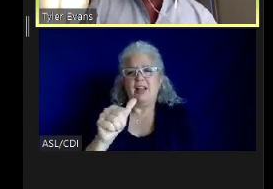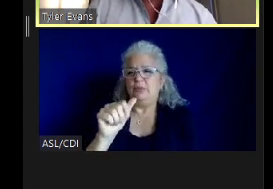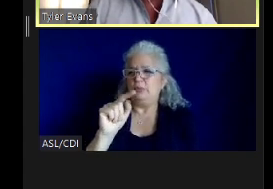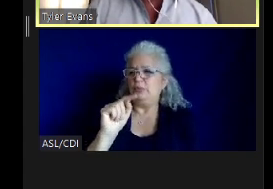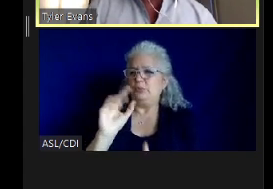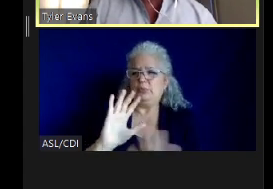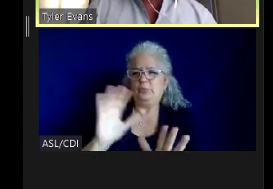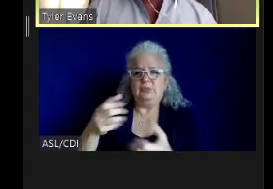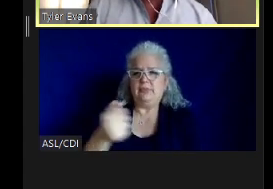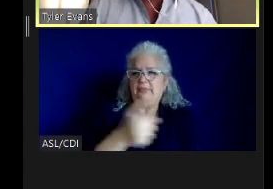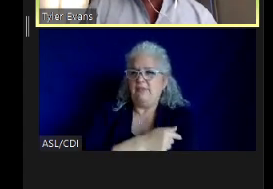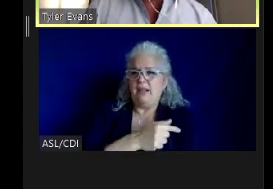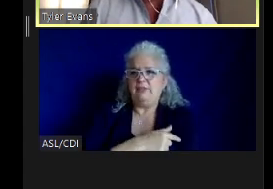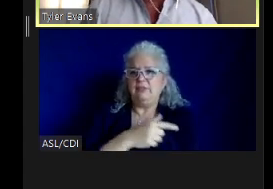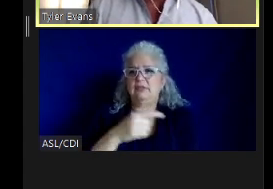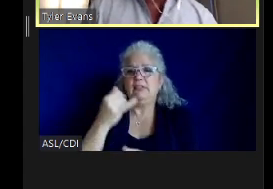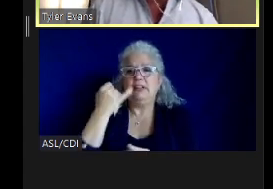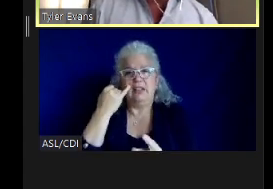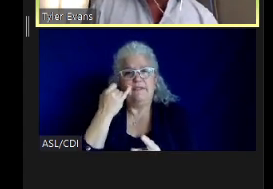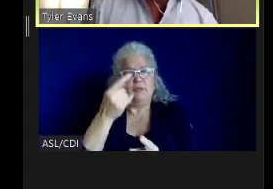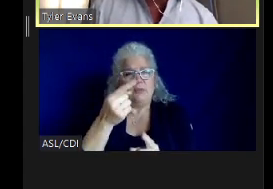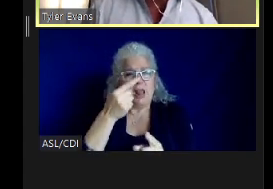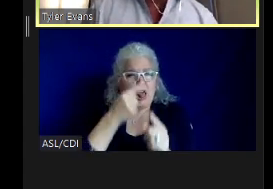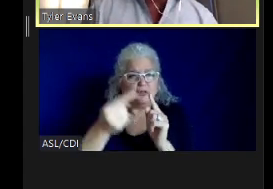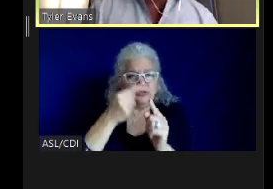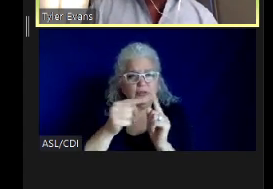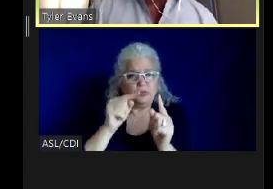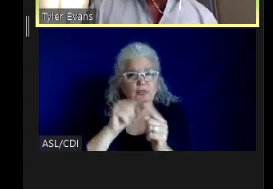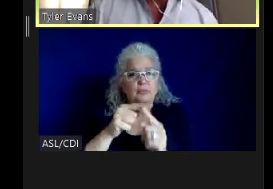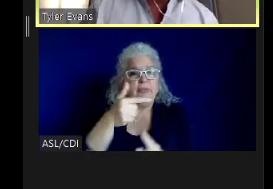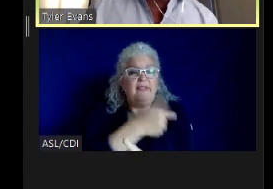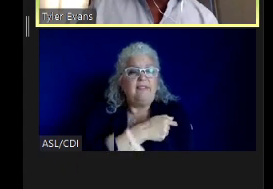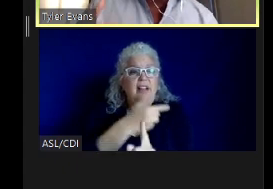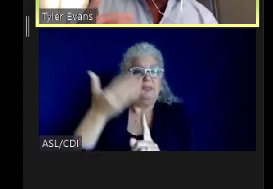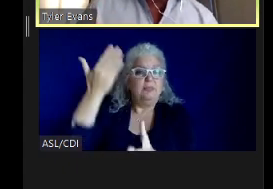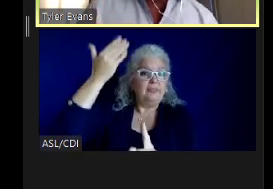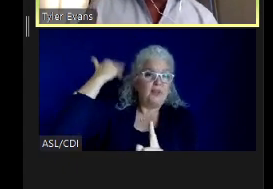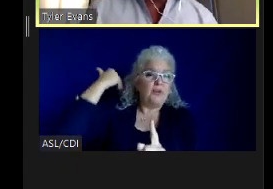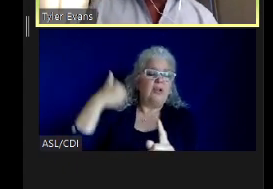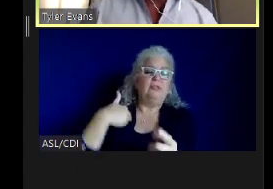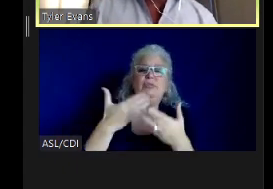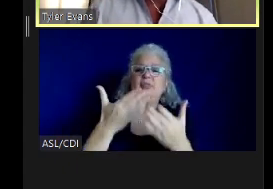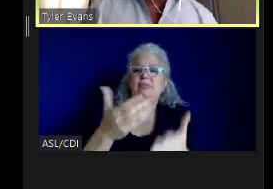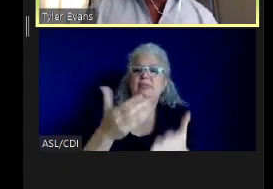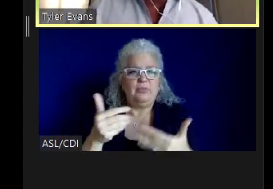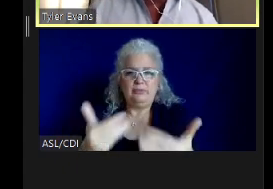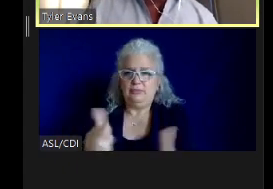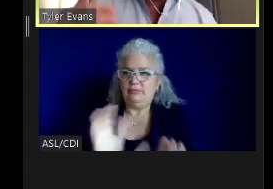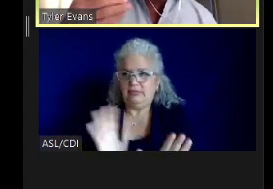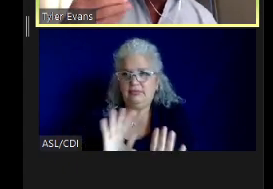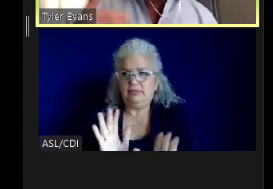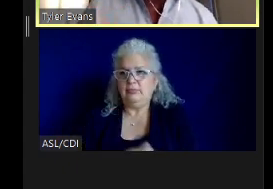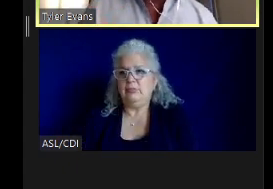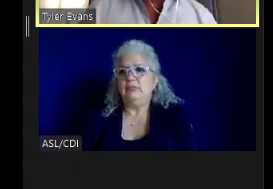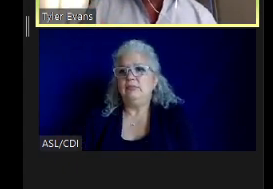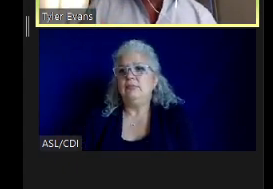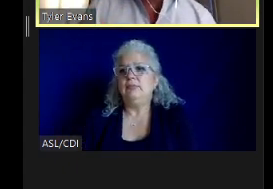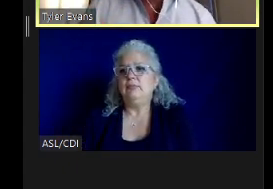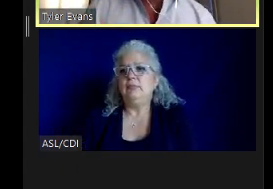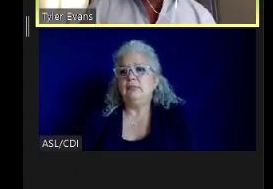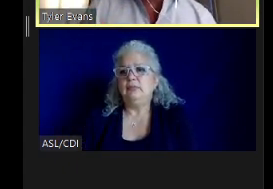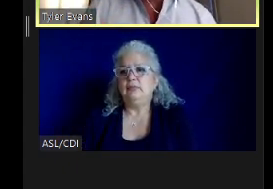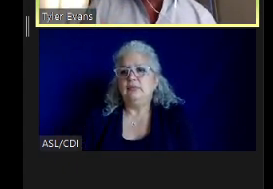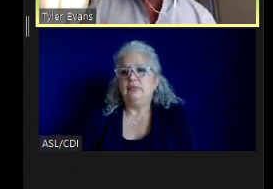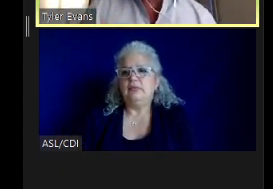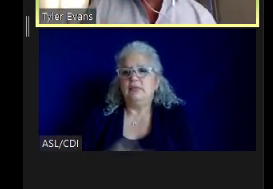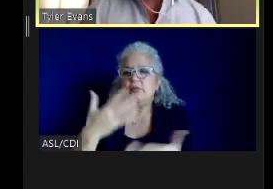we can, when you're actually getting the vaccine, there's a sort of a more substantive discussion, and there's a questionnaire that